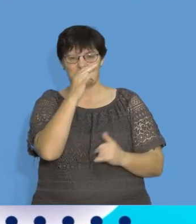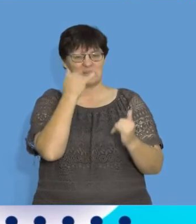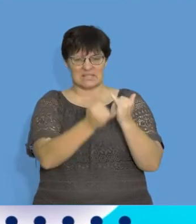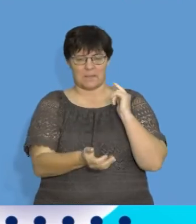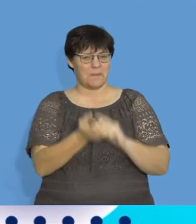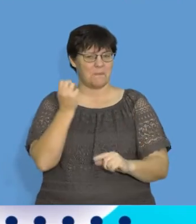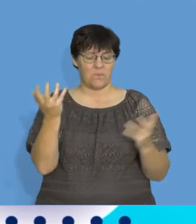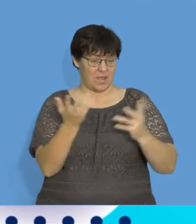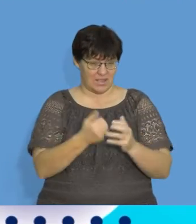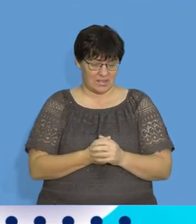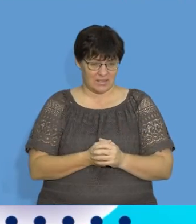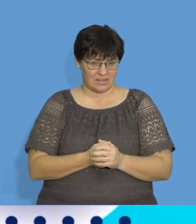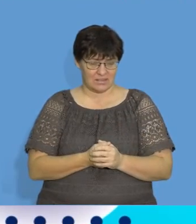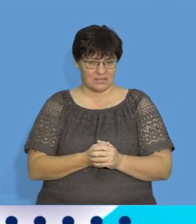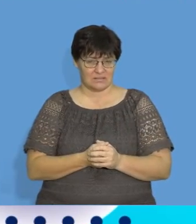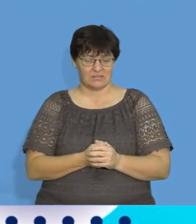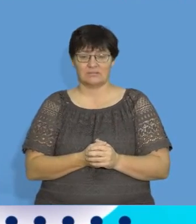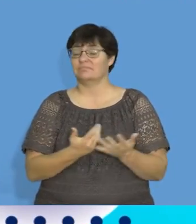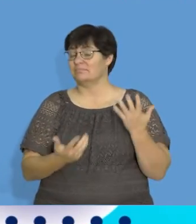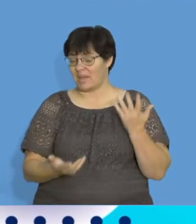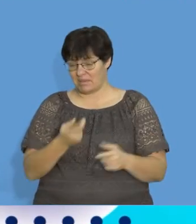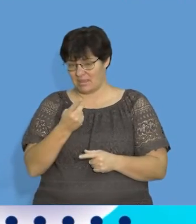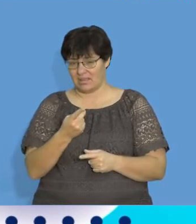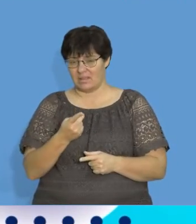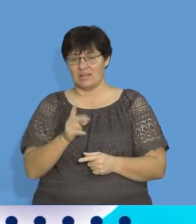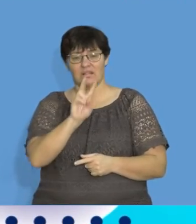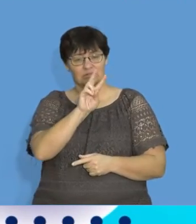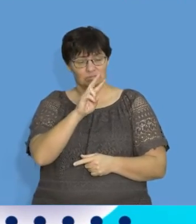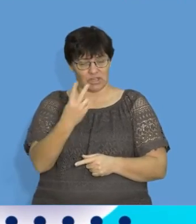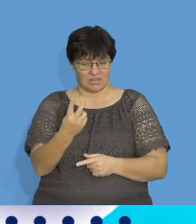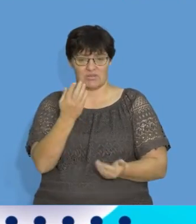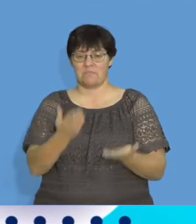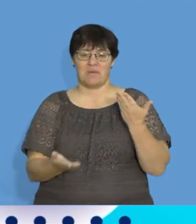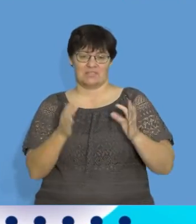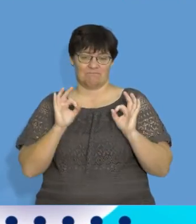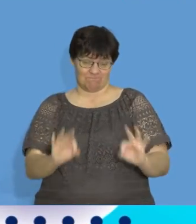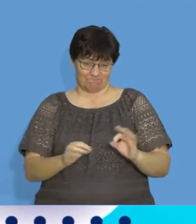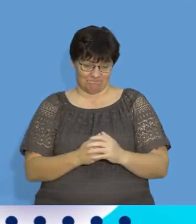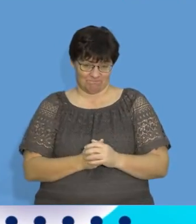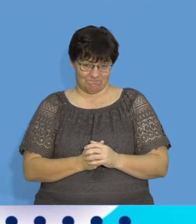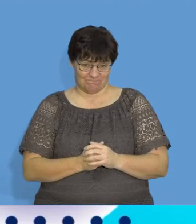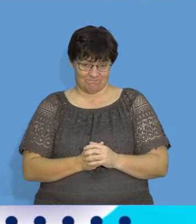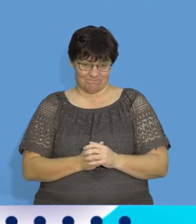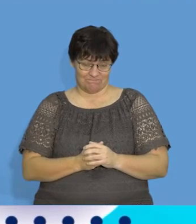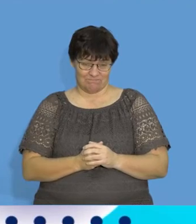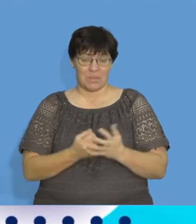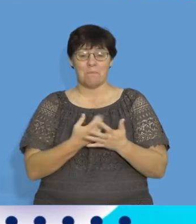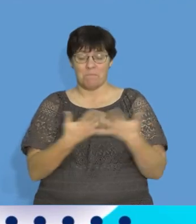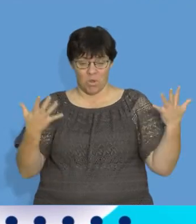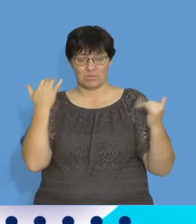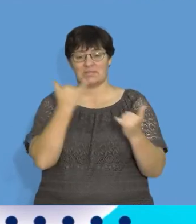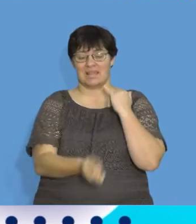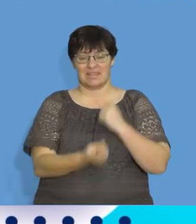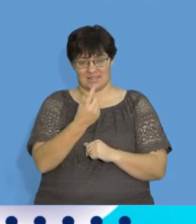at what you've done. It's very likely that you didn't convert your mass properly. That's the